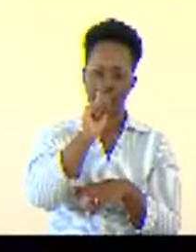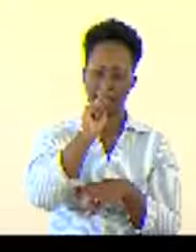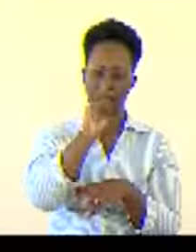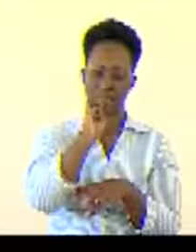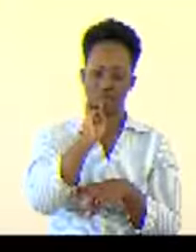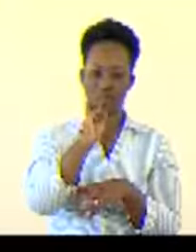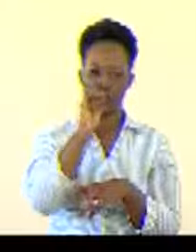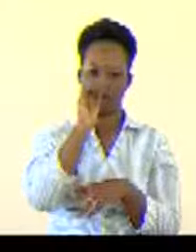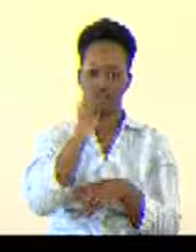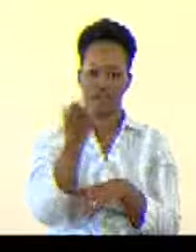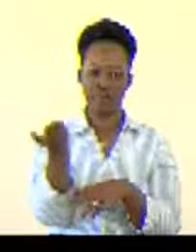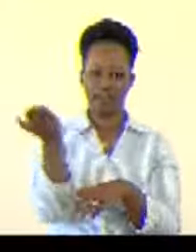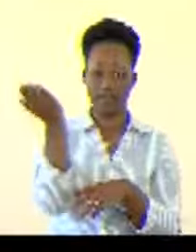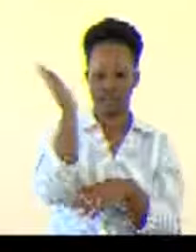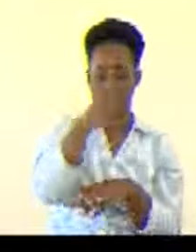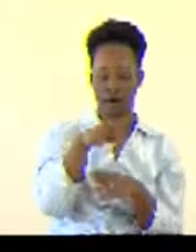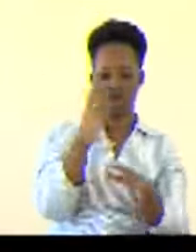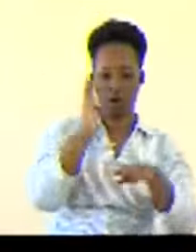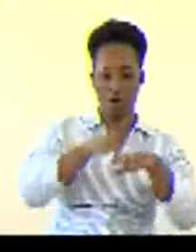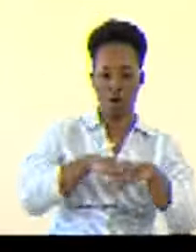return on capital.